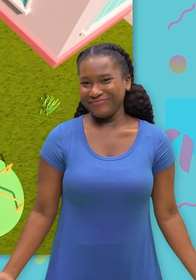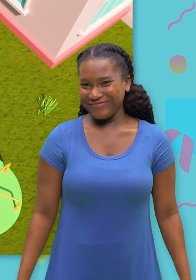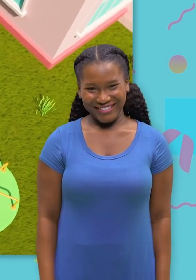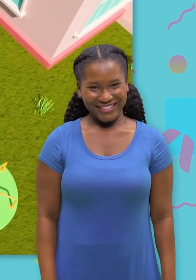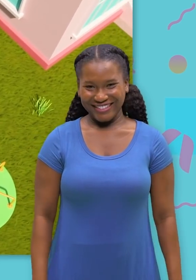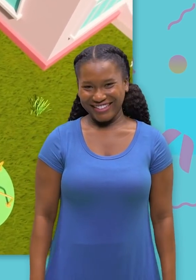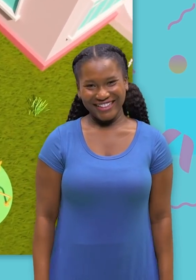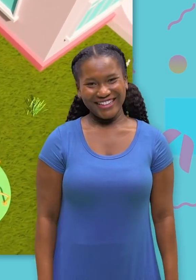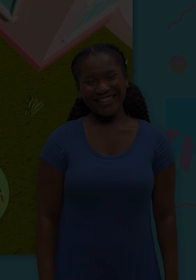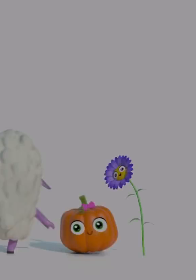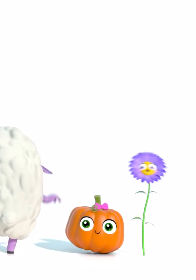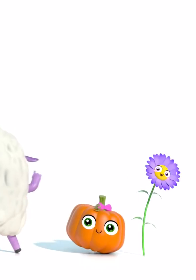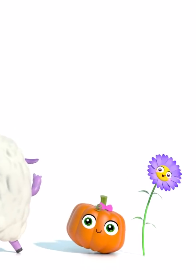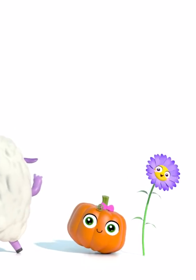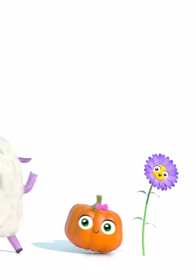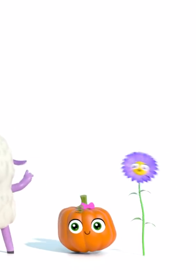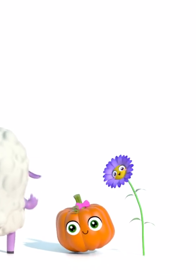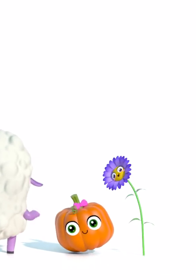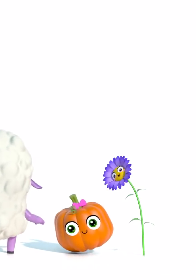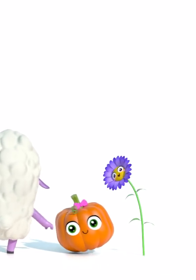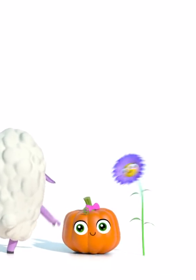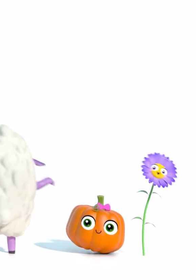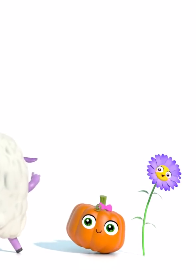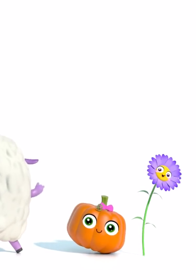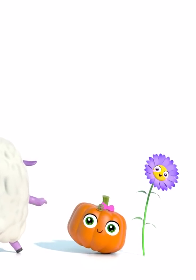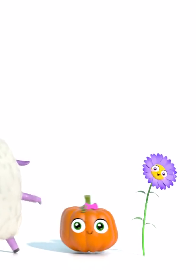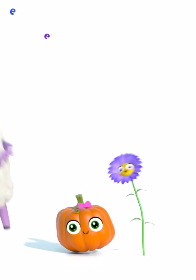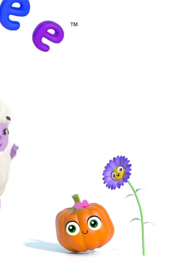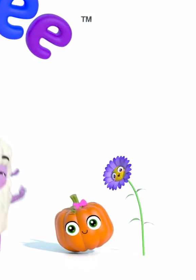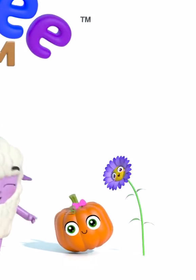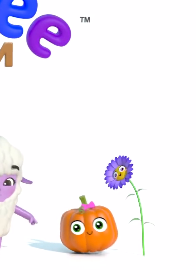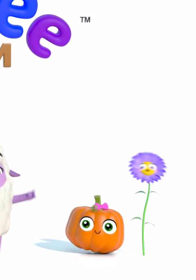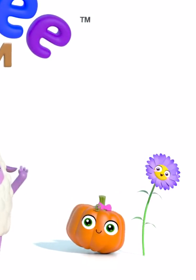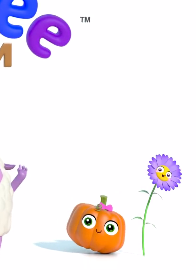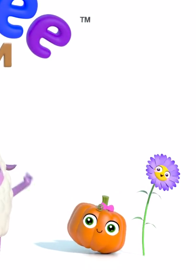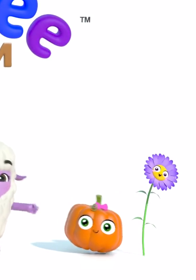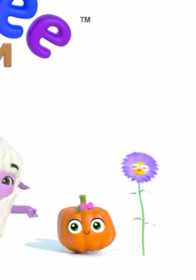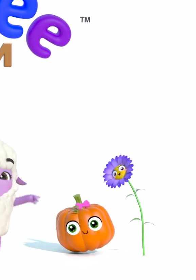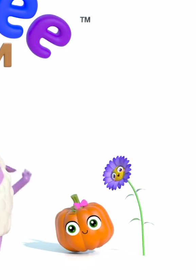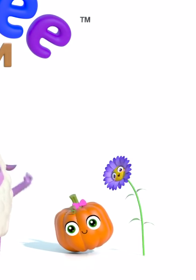Lellobee.